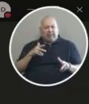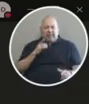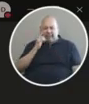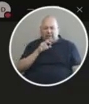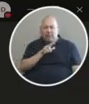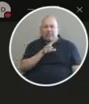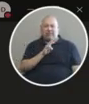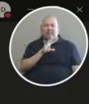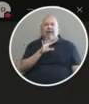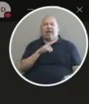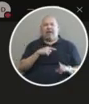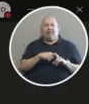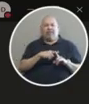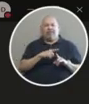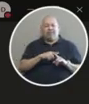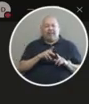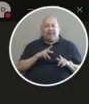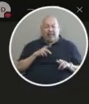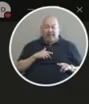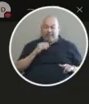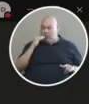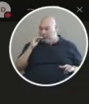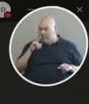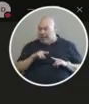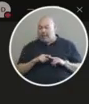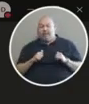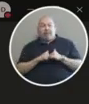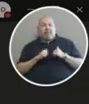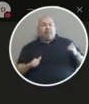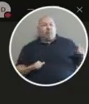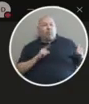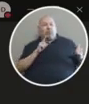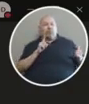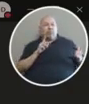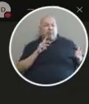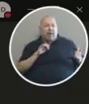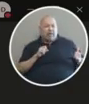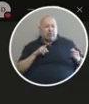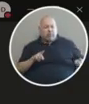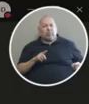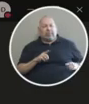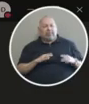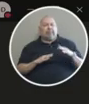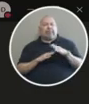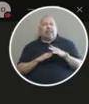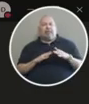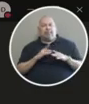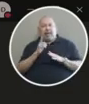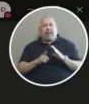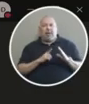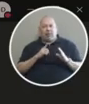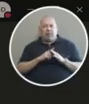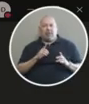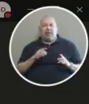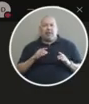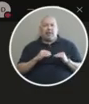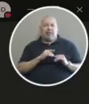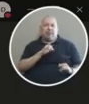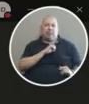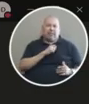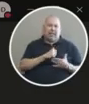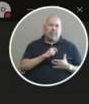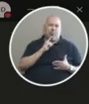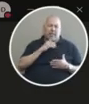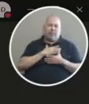at 375. The lines from the food bank extend 1 to 2 miles during peak hours, and additional police help would be